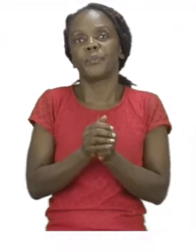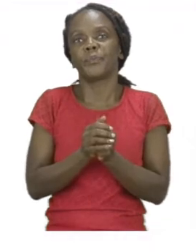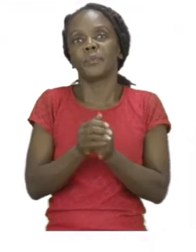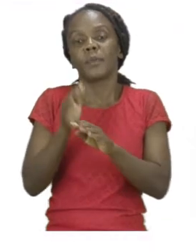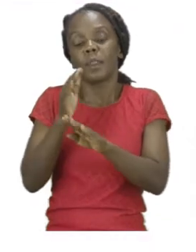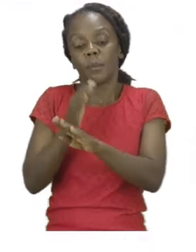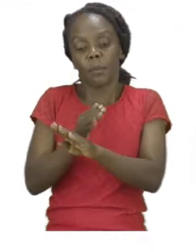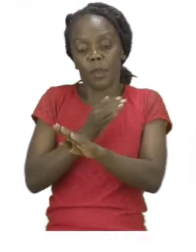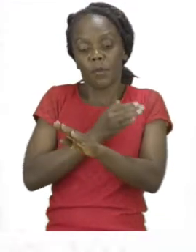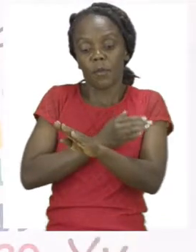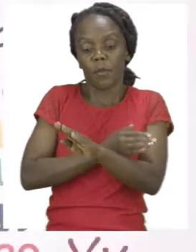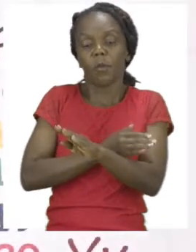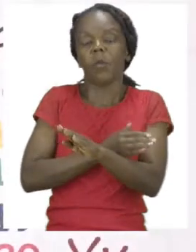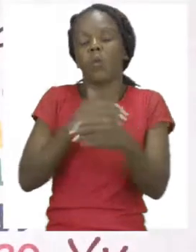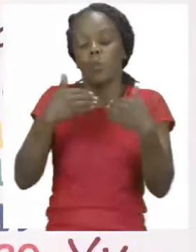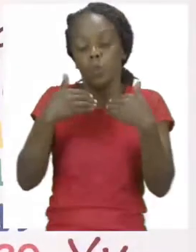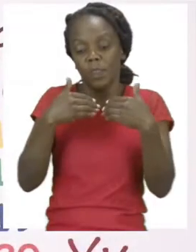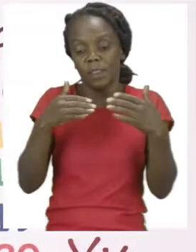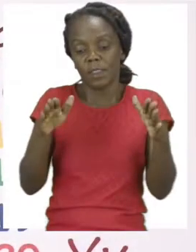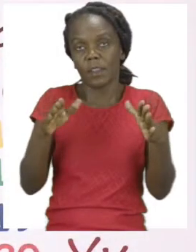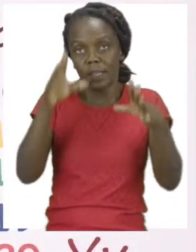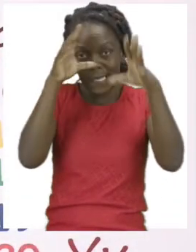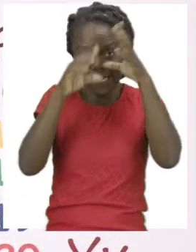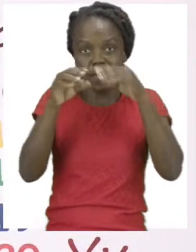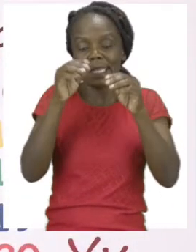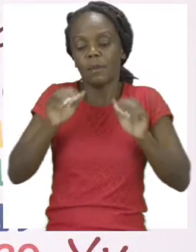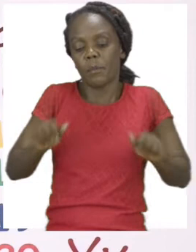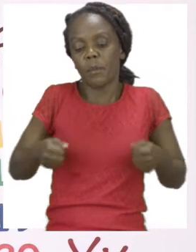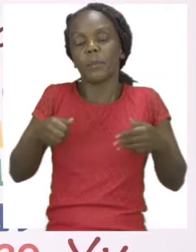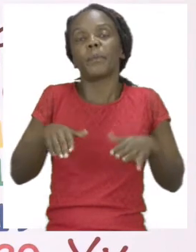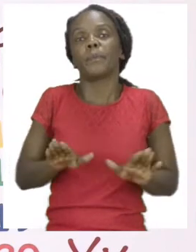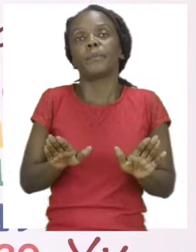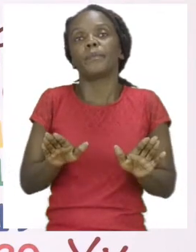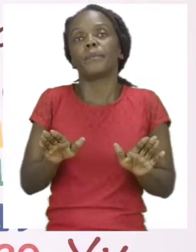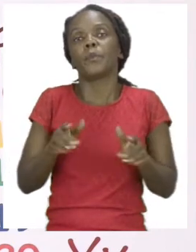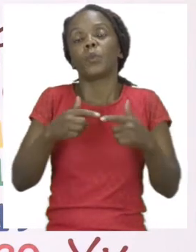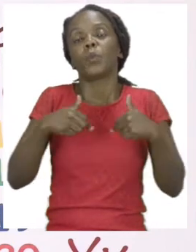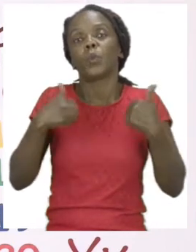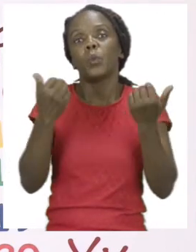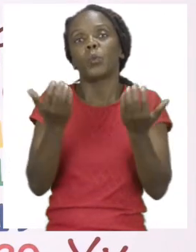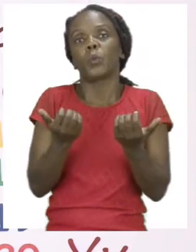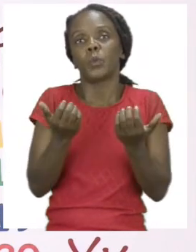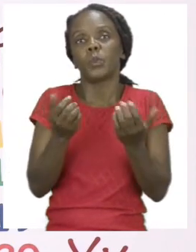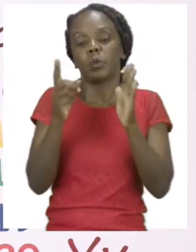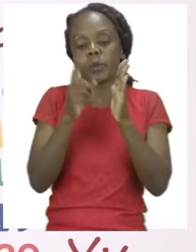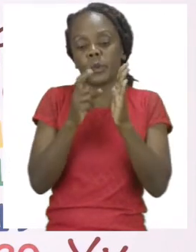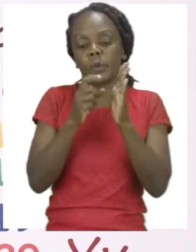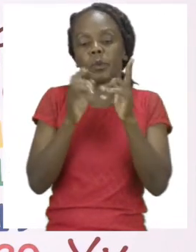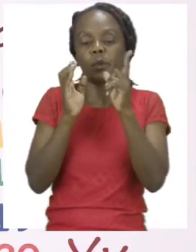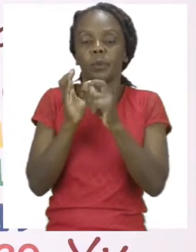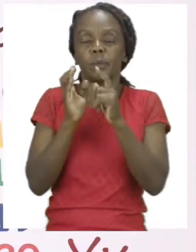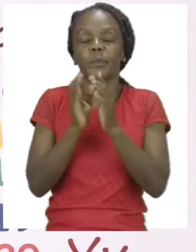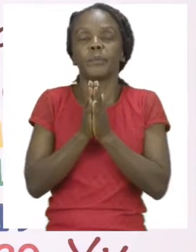Family. And before we get into any lessons, boys and girls, we need to sanitize. So let